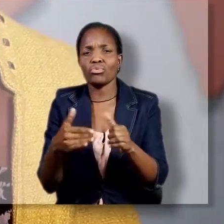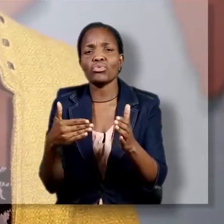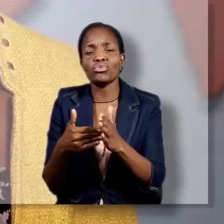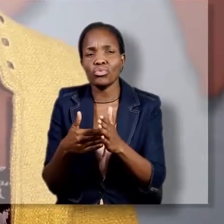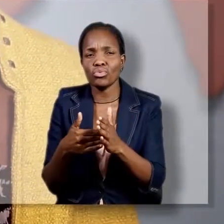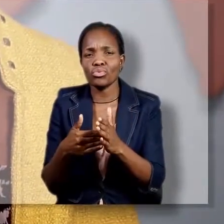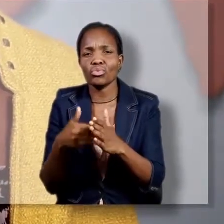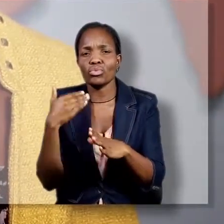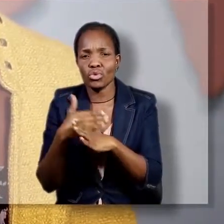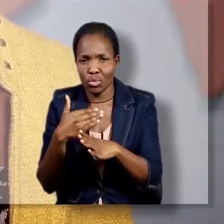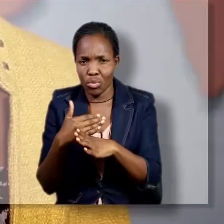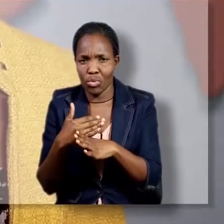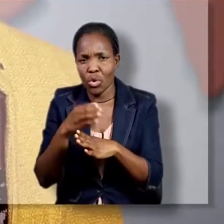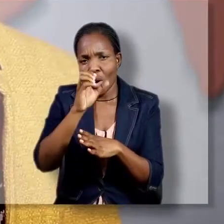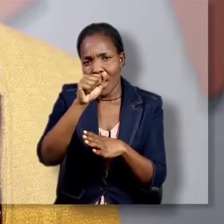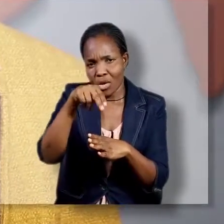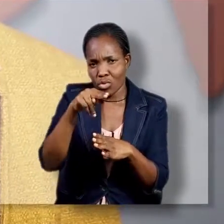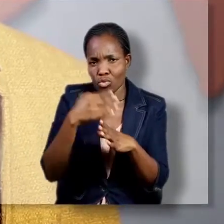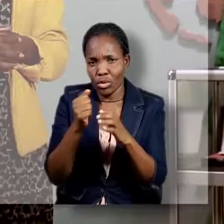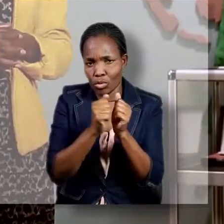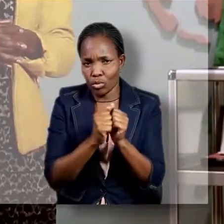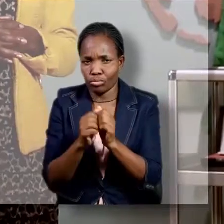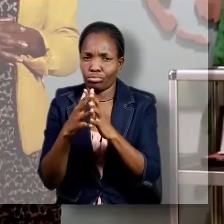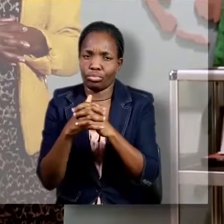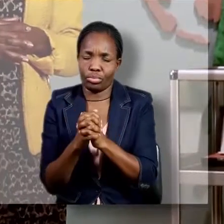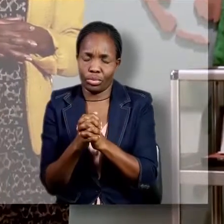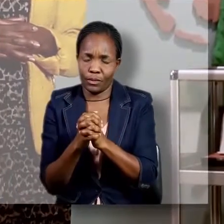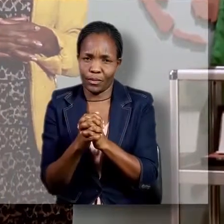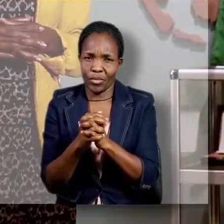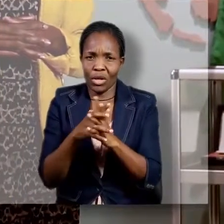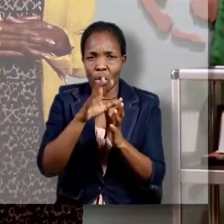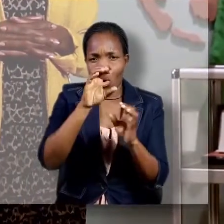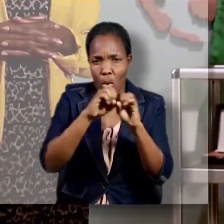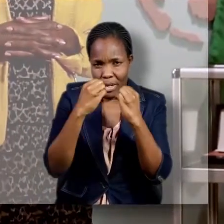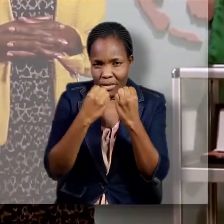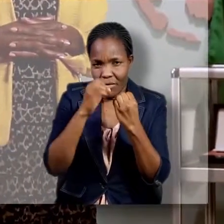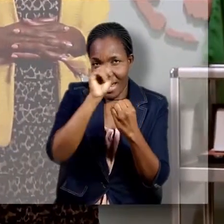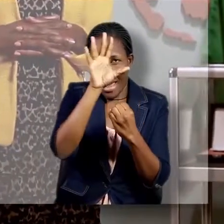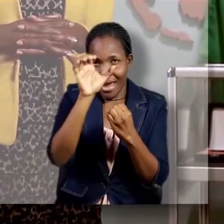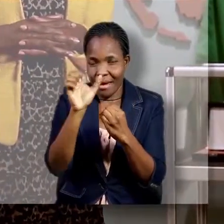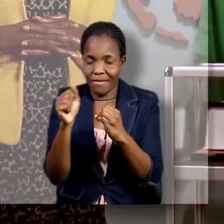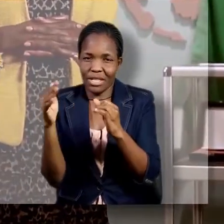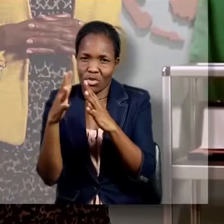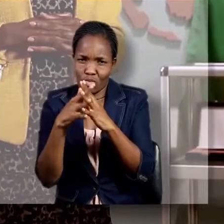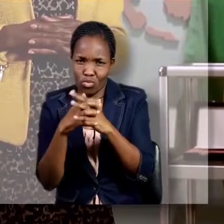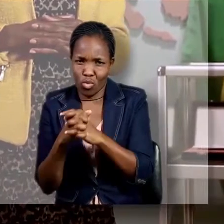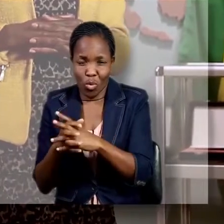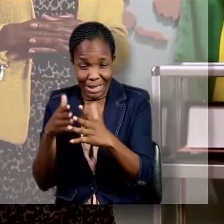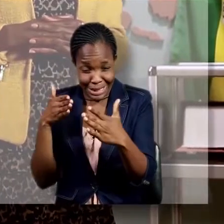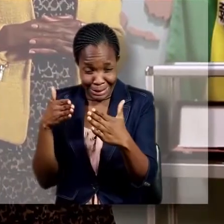the OAU to work together in unity. The Organization of African Unity was disbanded